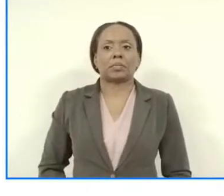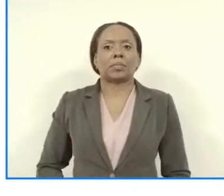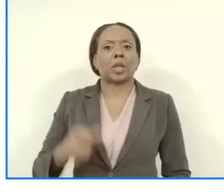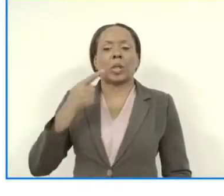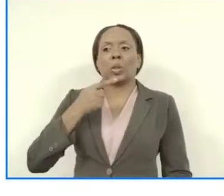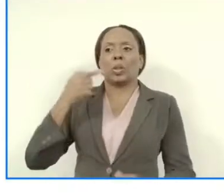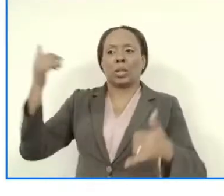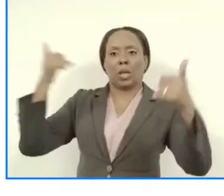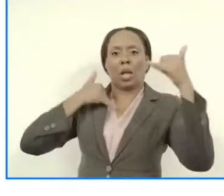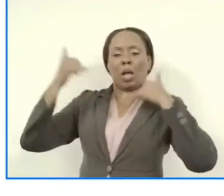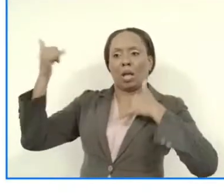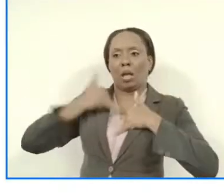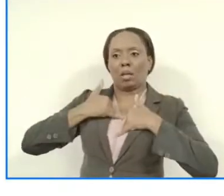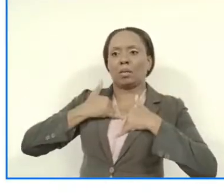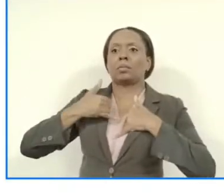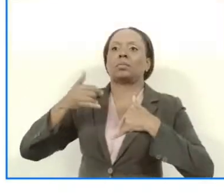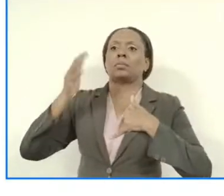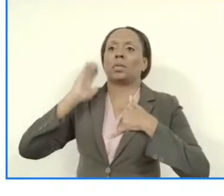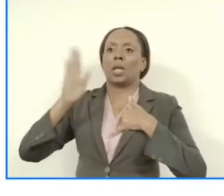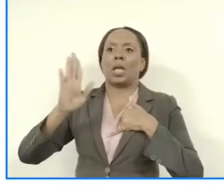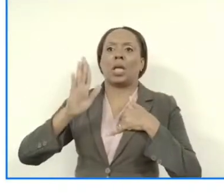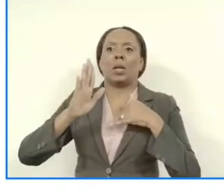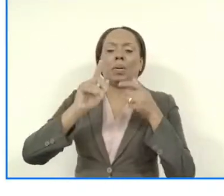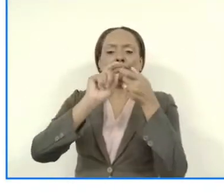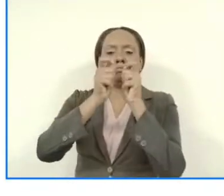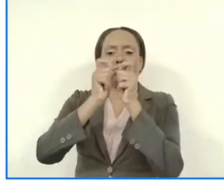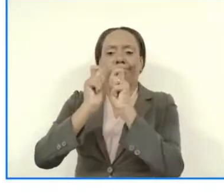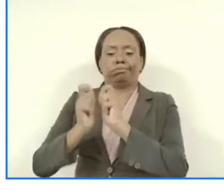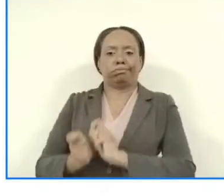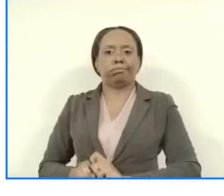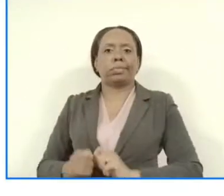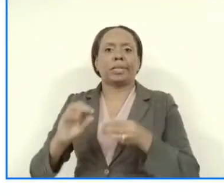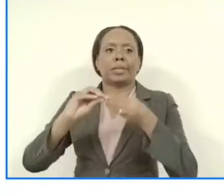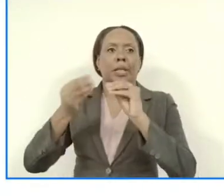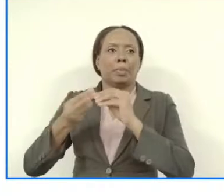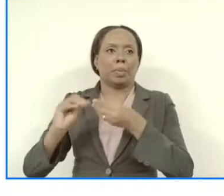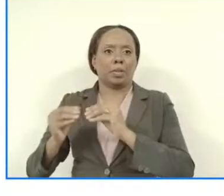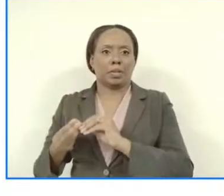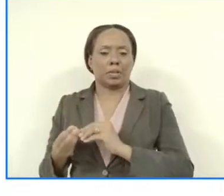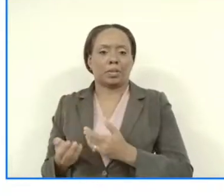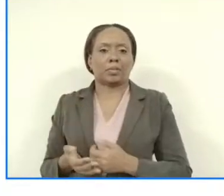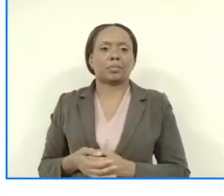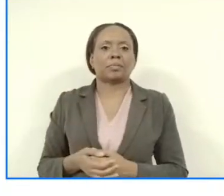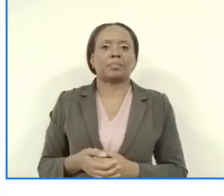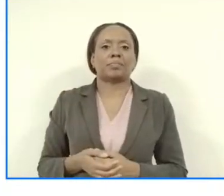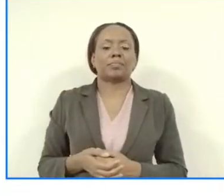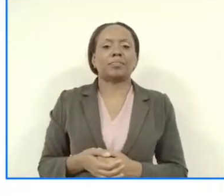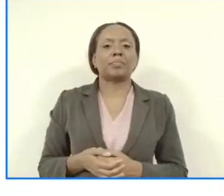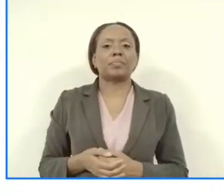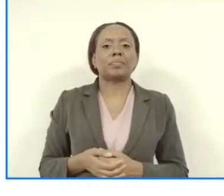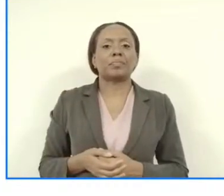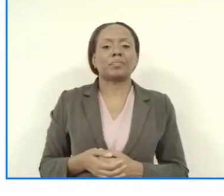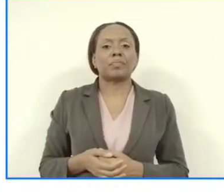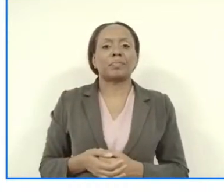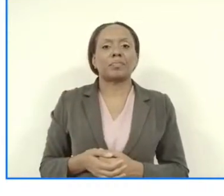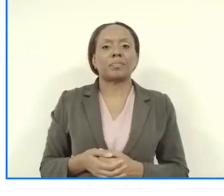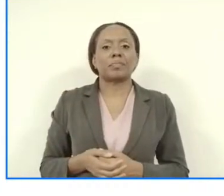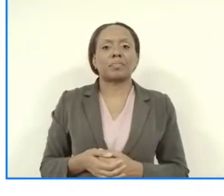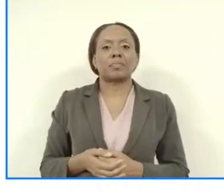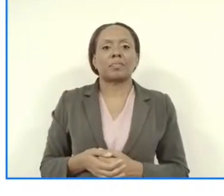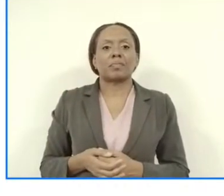reports, we will continue to refine those numbers. As alluded to before, we are